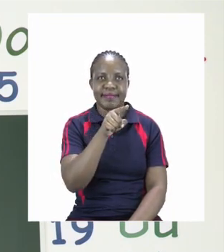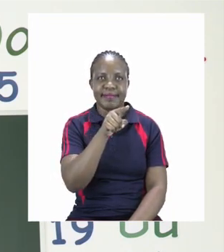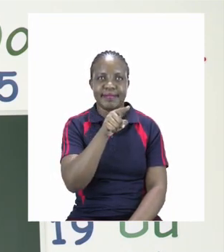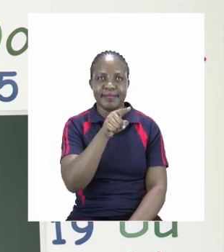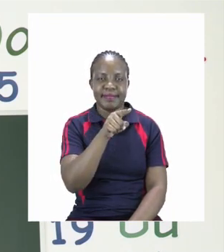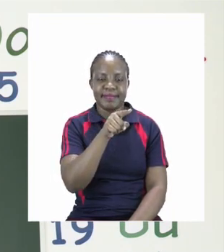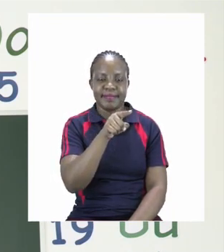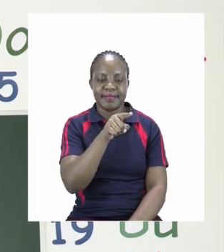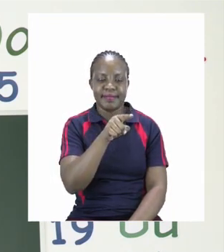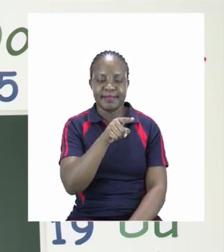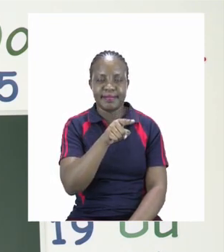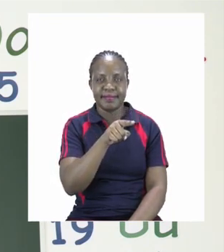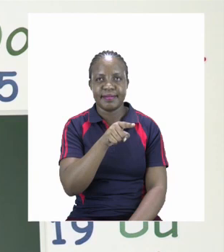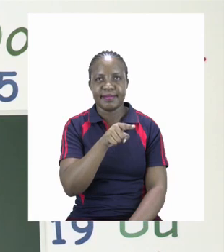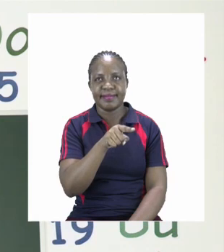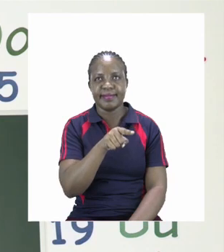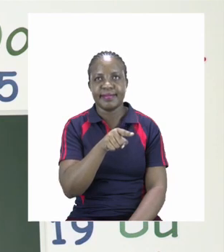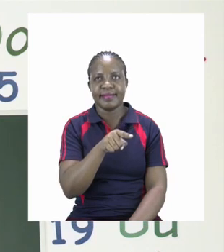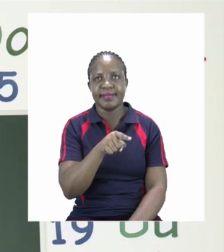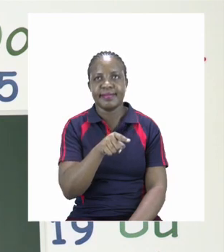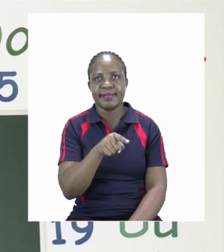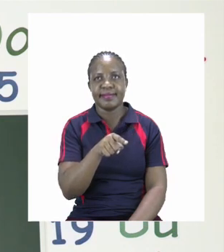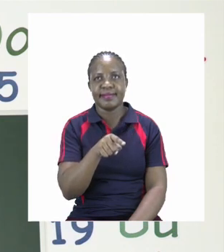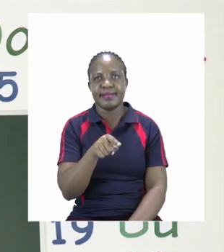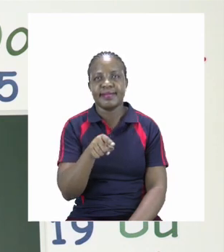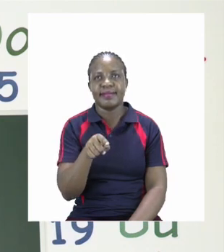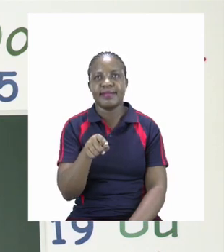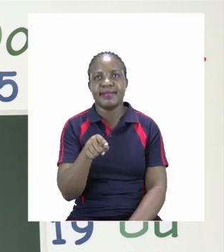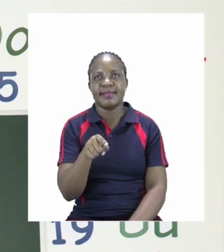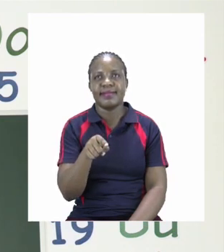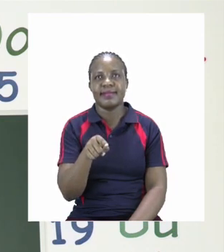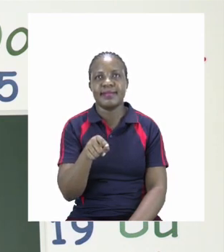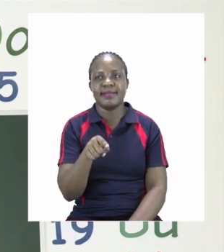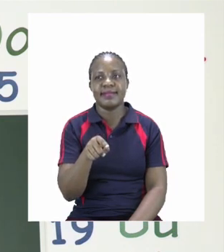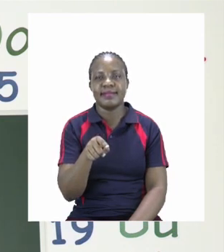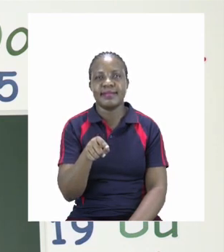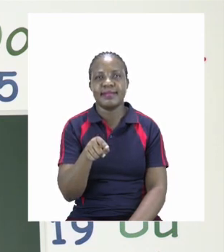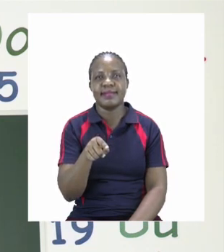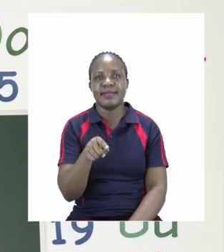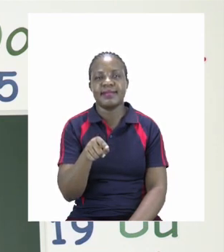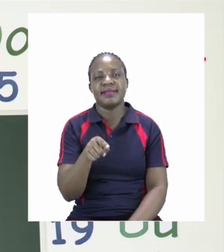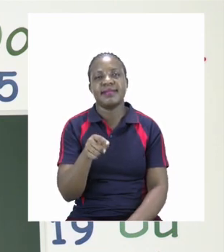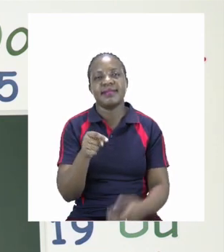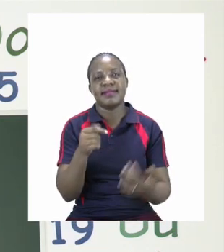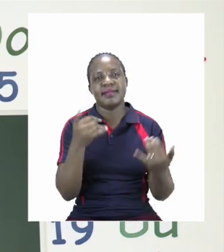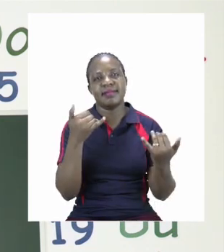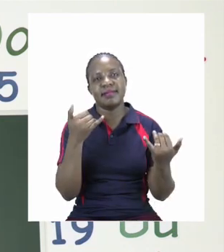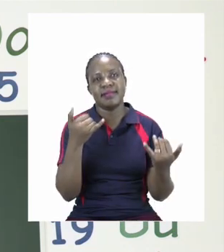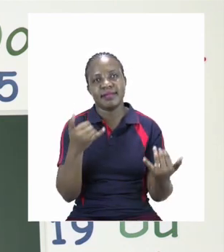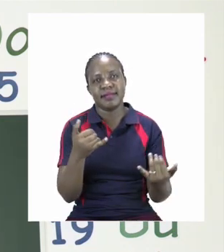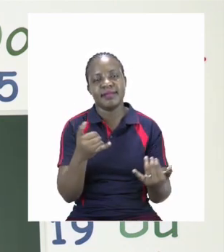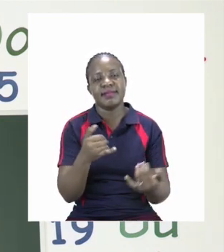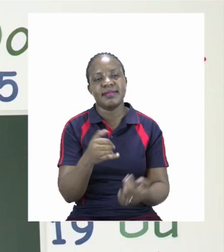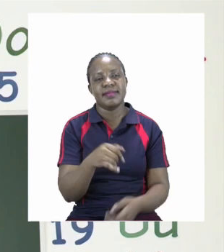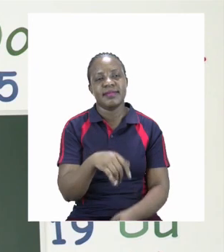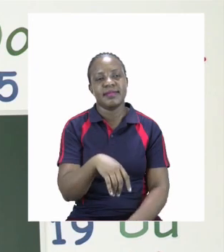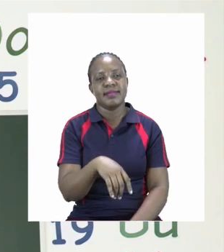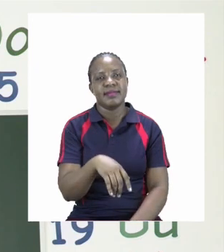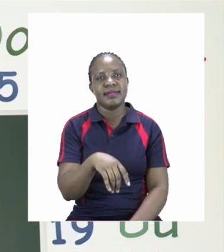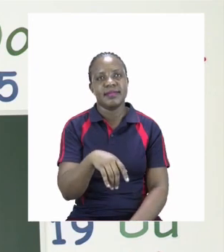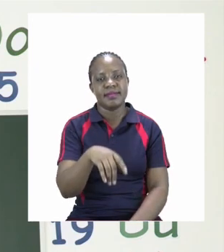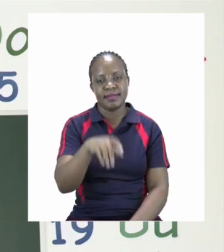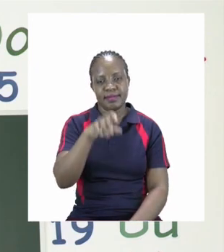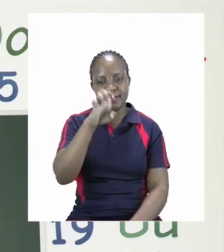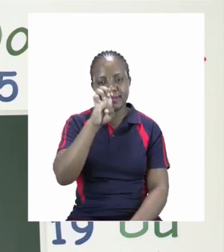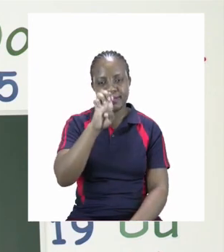round and down. And now we have traced our